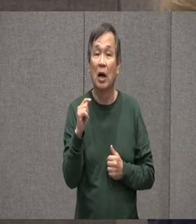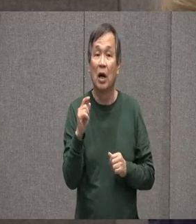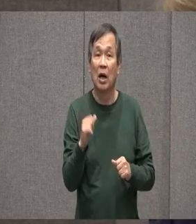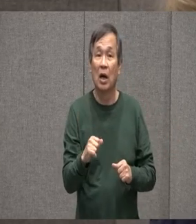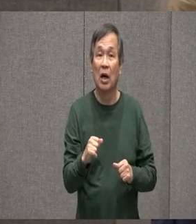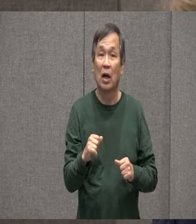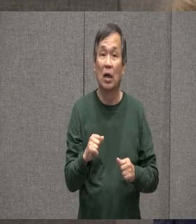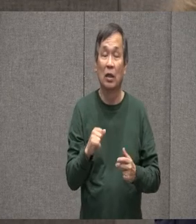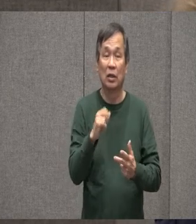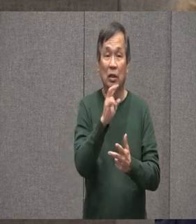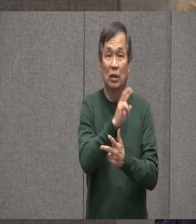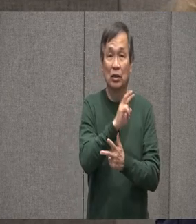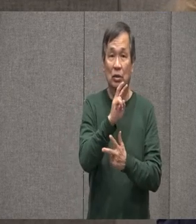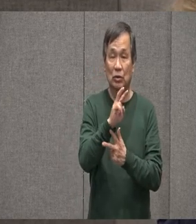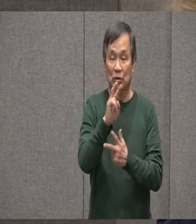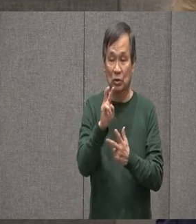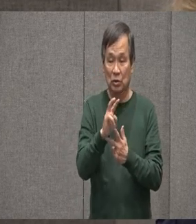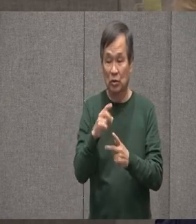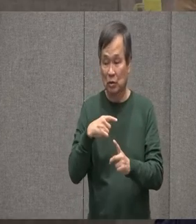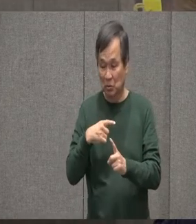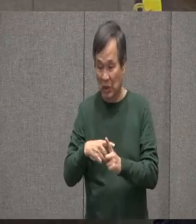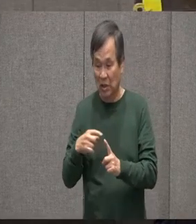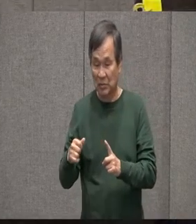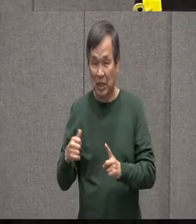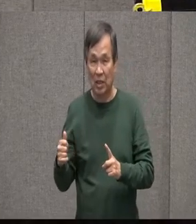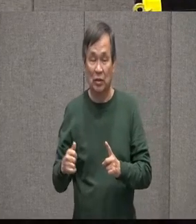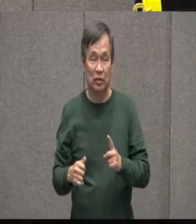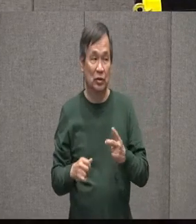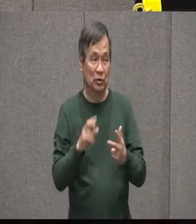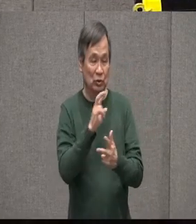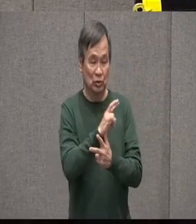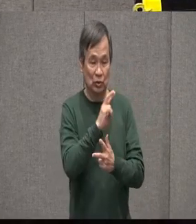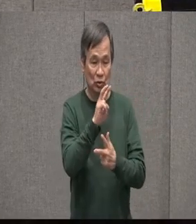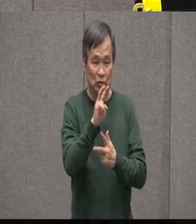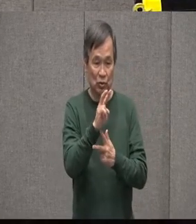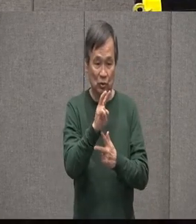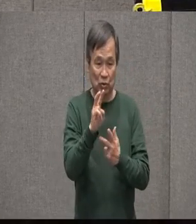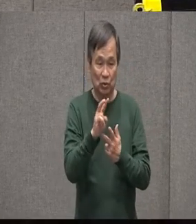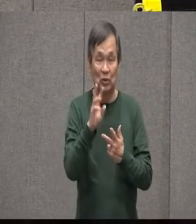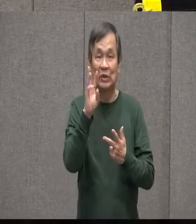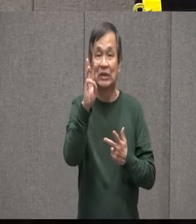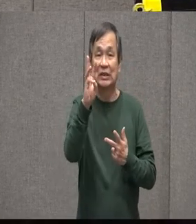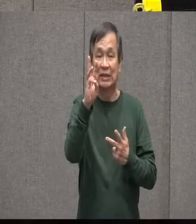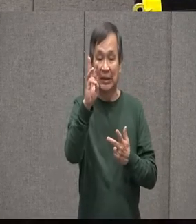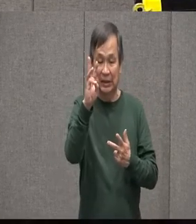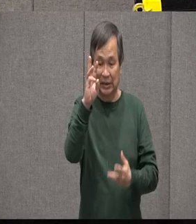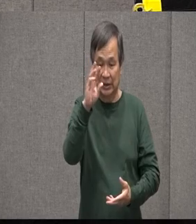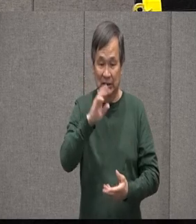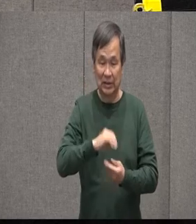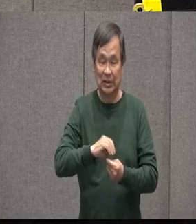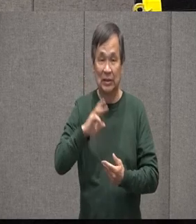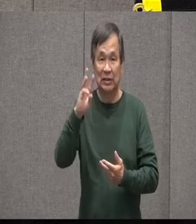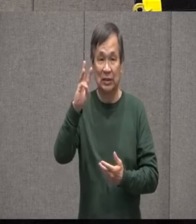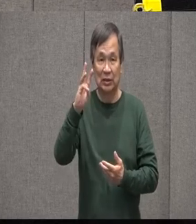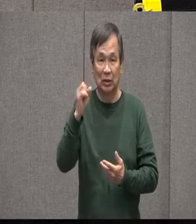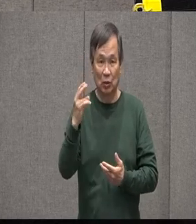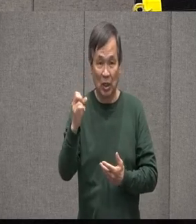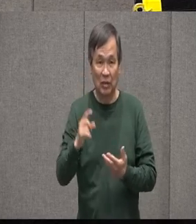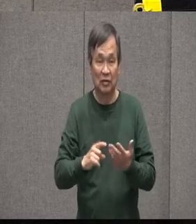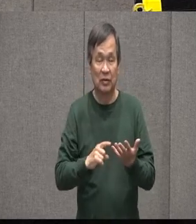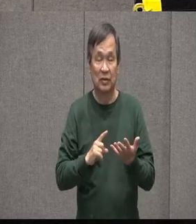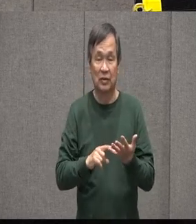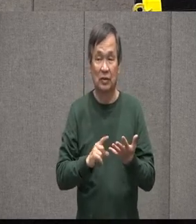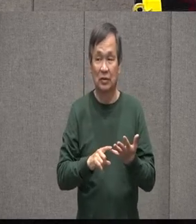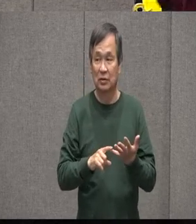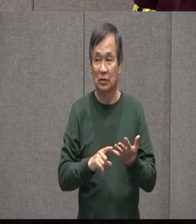total of my twos plus the total of my other dice. So three twos gives me six, And then 6 more gives me 12, and